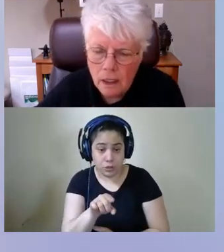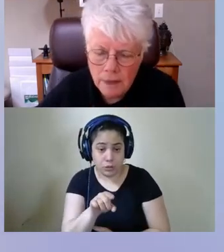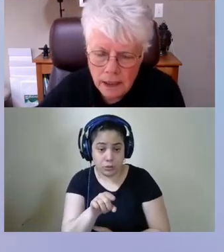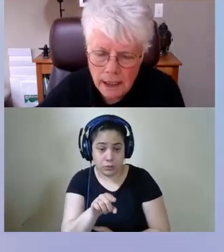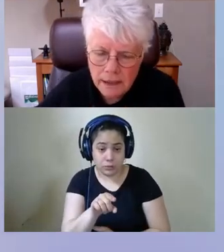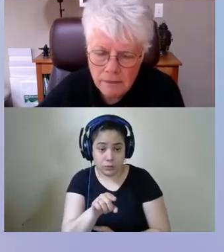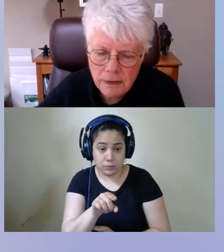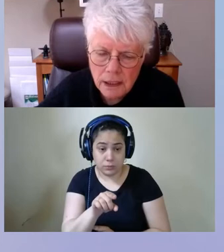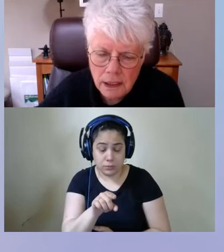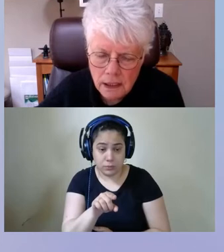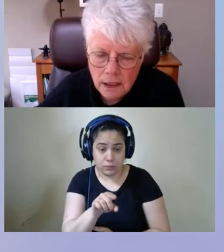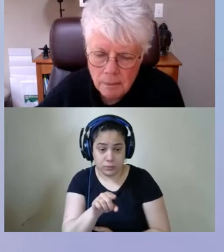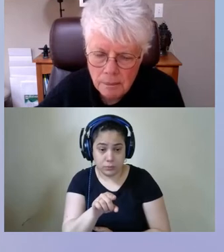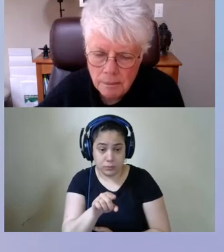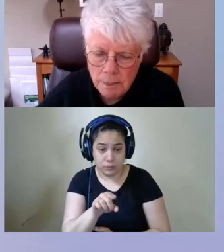there is the connectivity